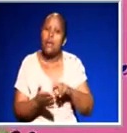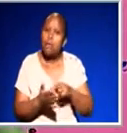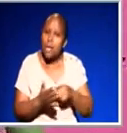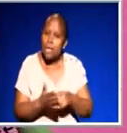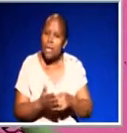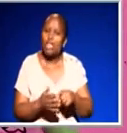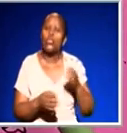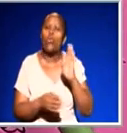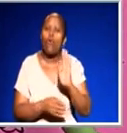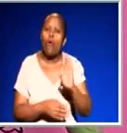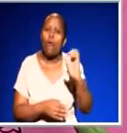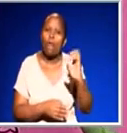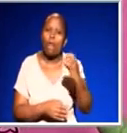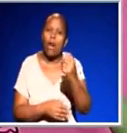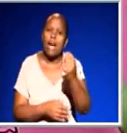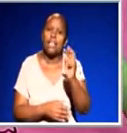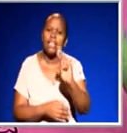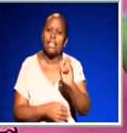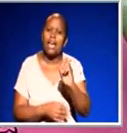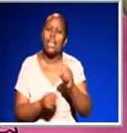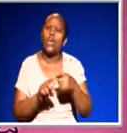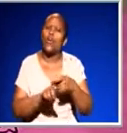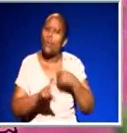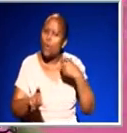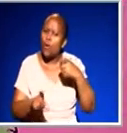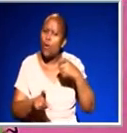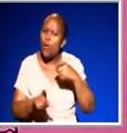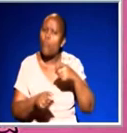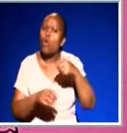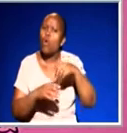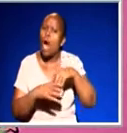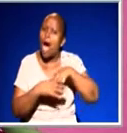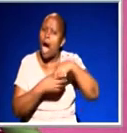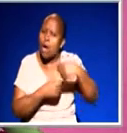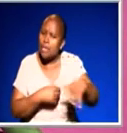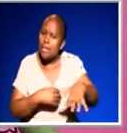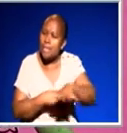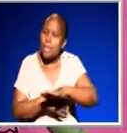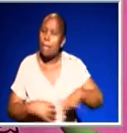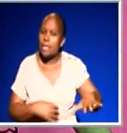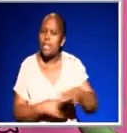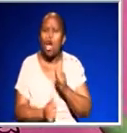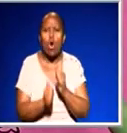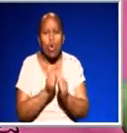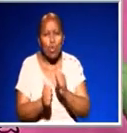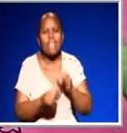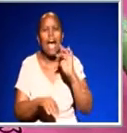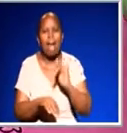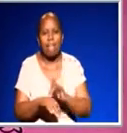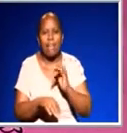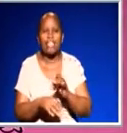to factors from within the business which affect